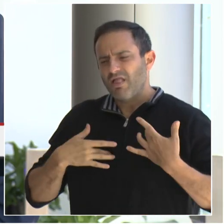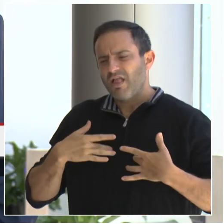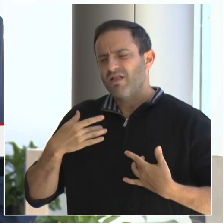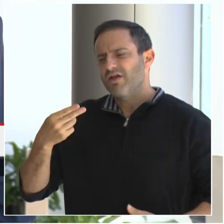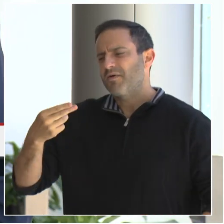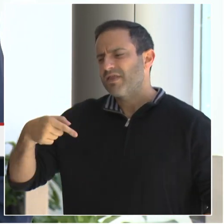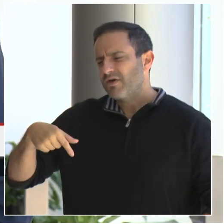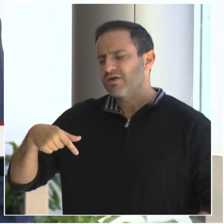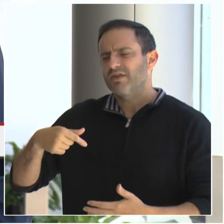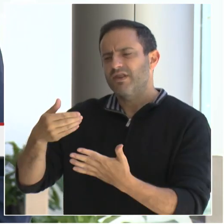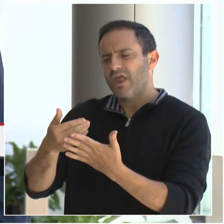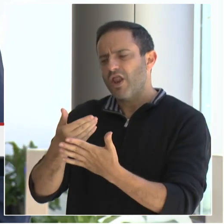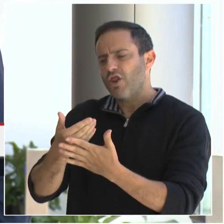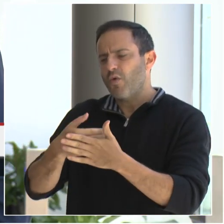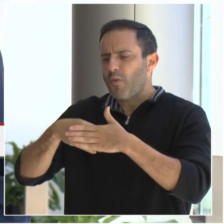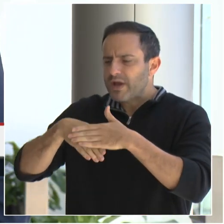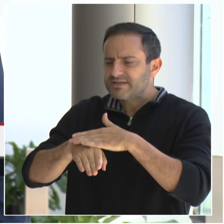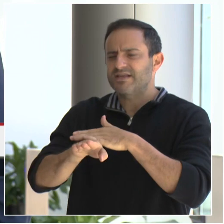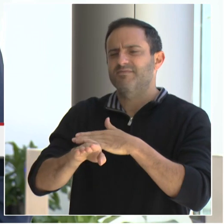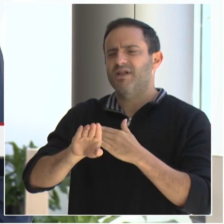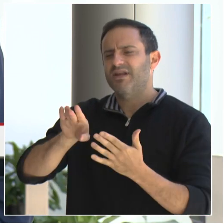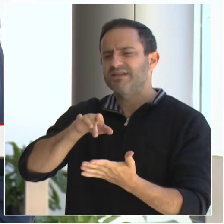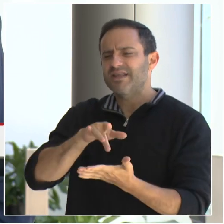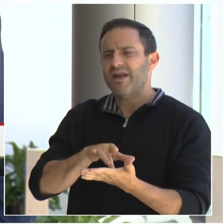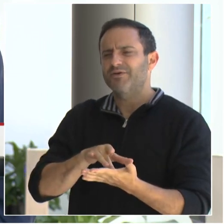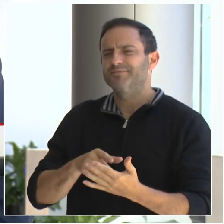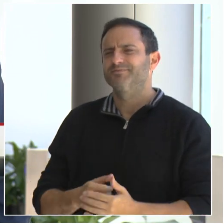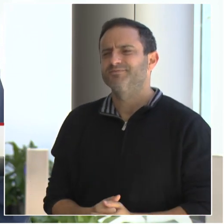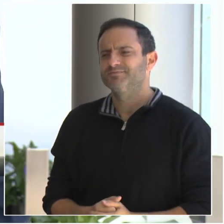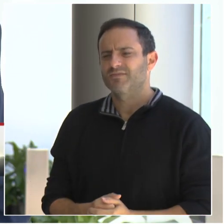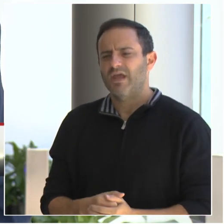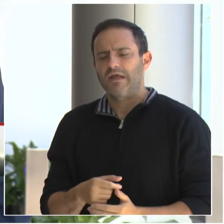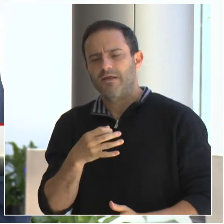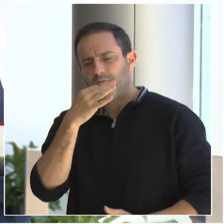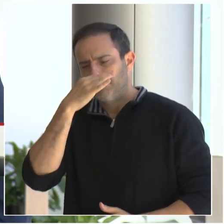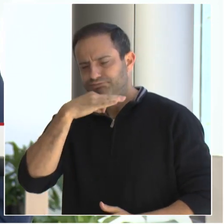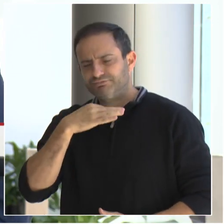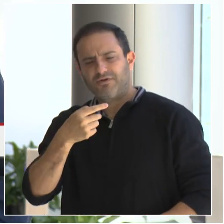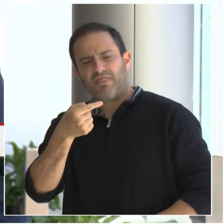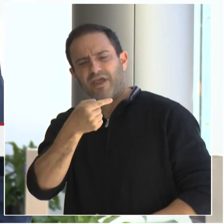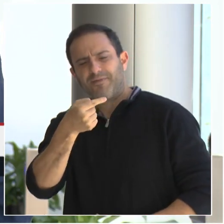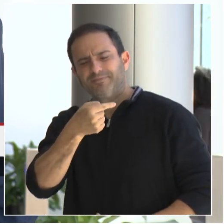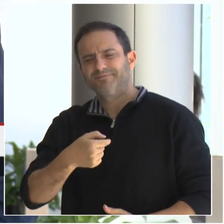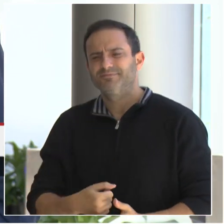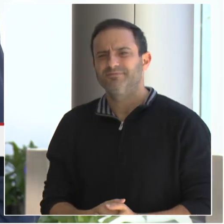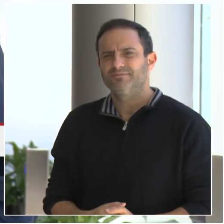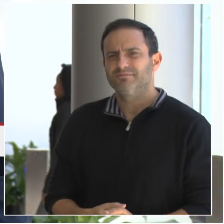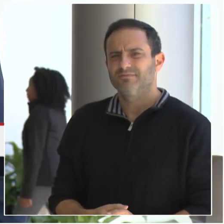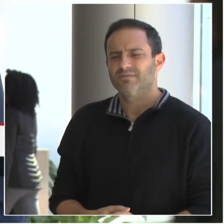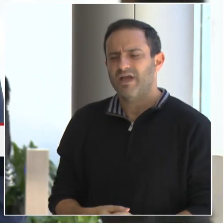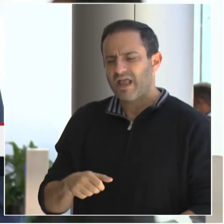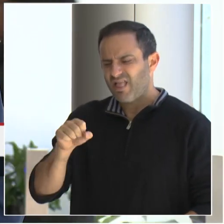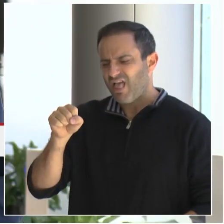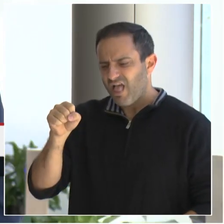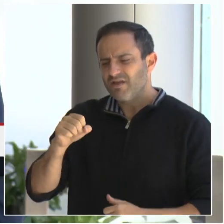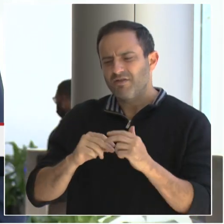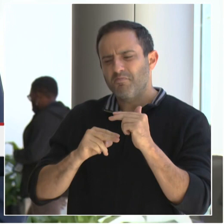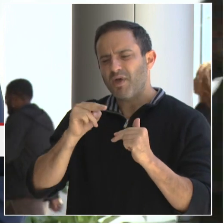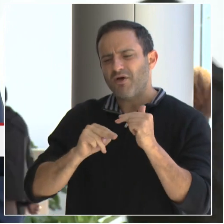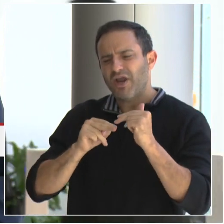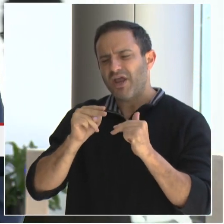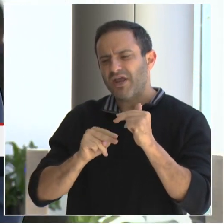also have our new accessibility center. And it's right around the corner. And what's really important is, yes, this is a building, it's